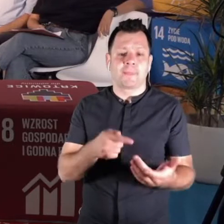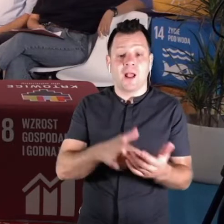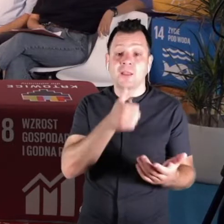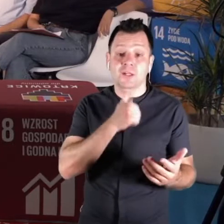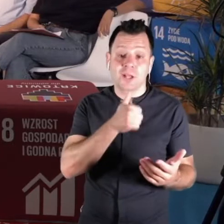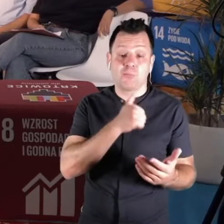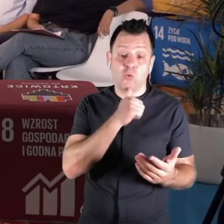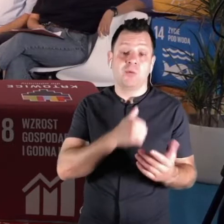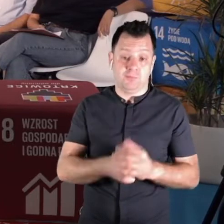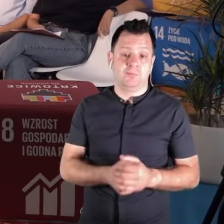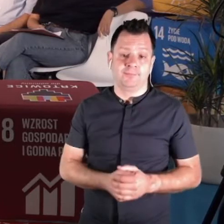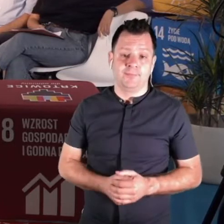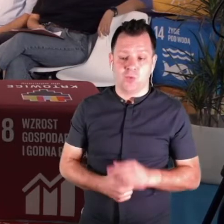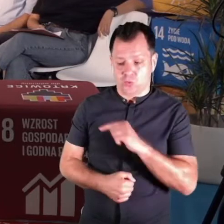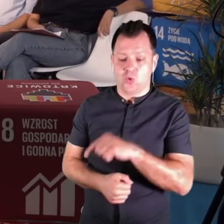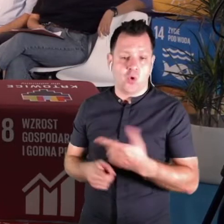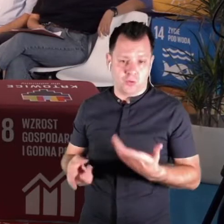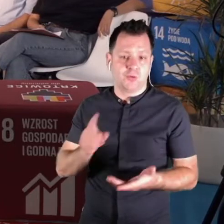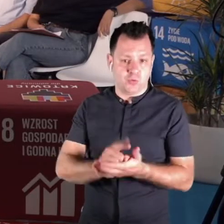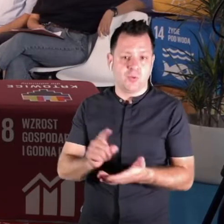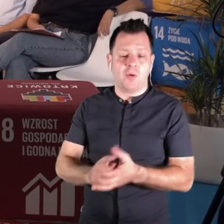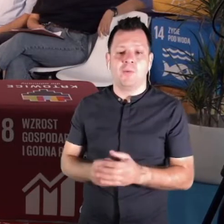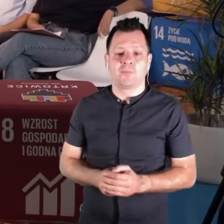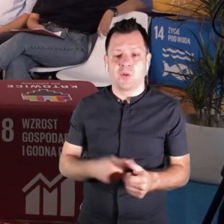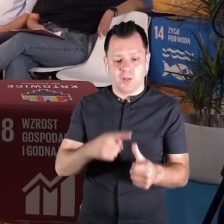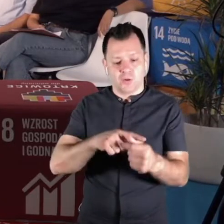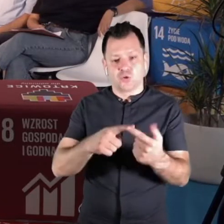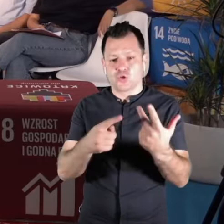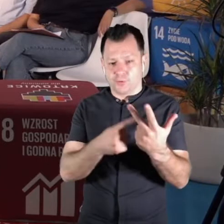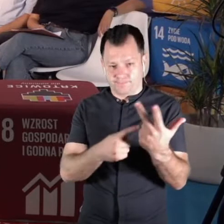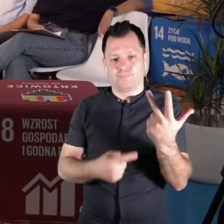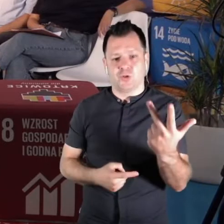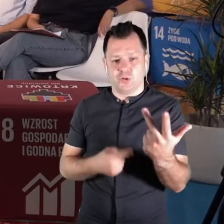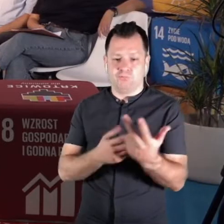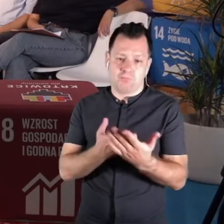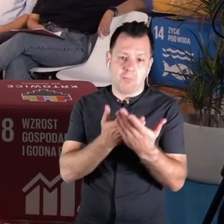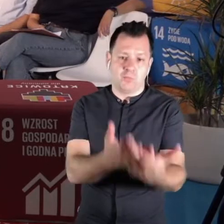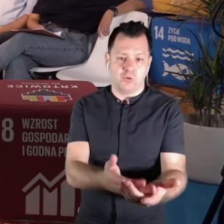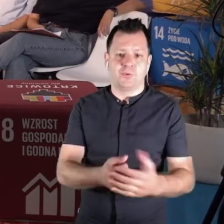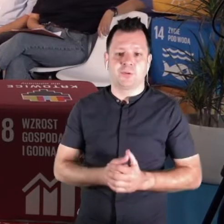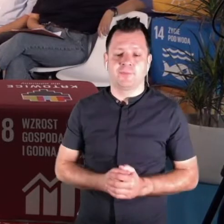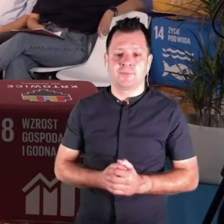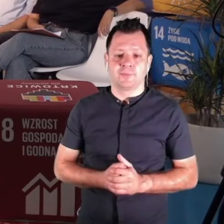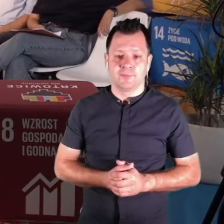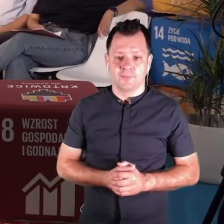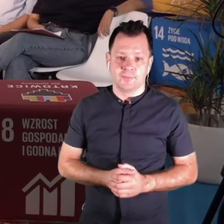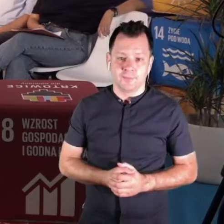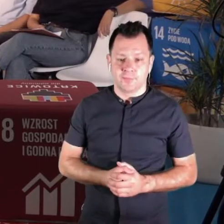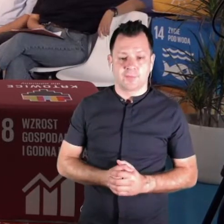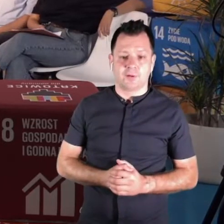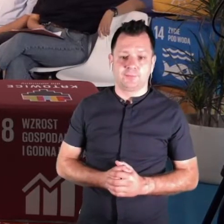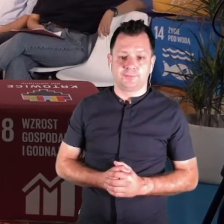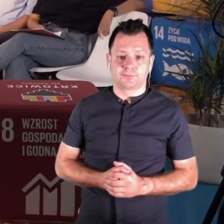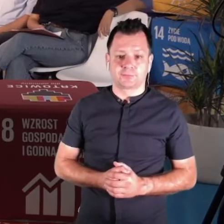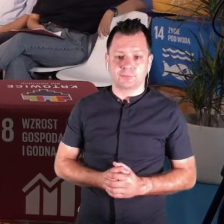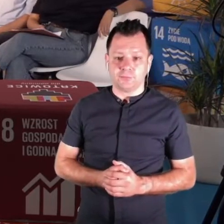to 3 things: standards of participation, local initiative, and civic education. And actually, all of this knowledge that